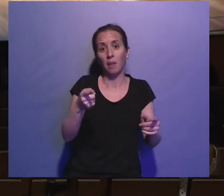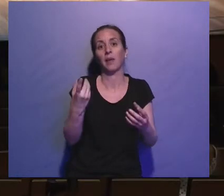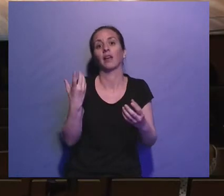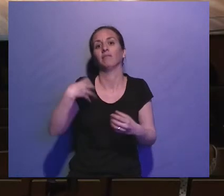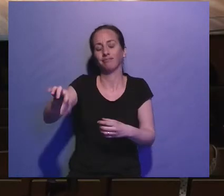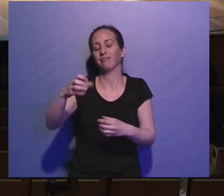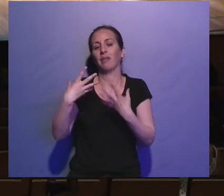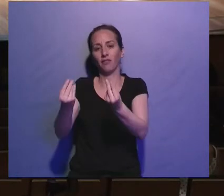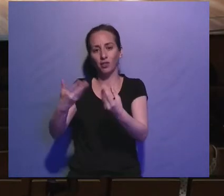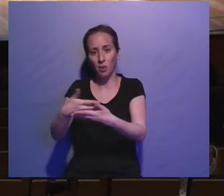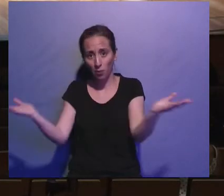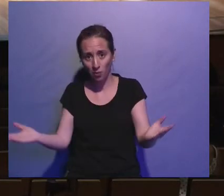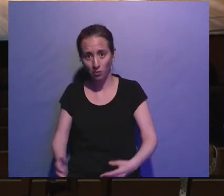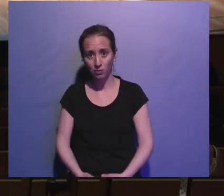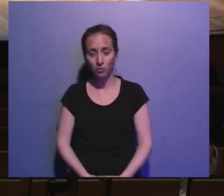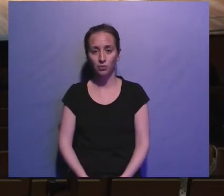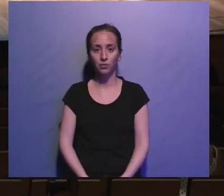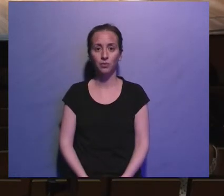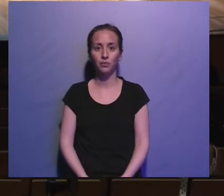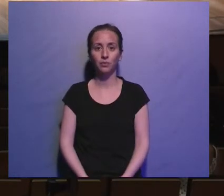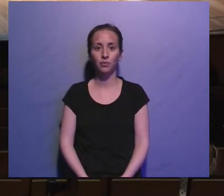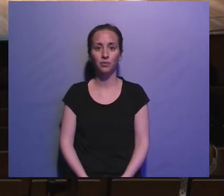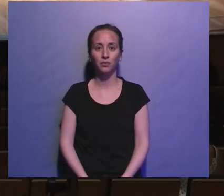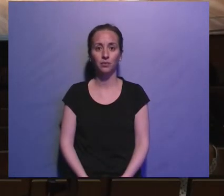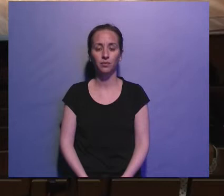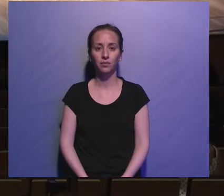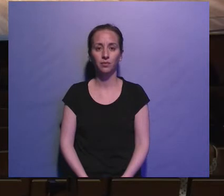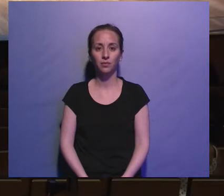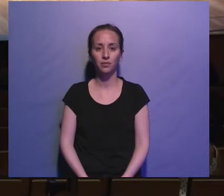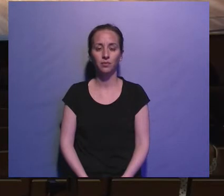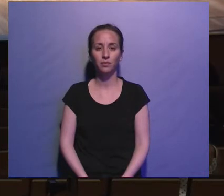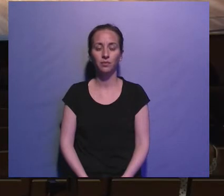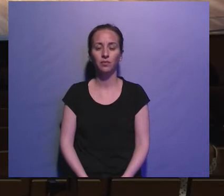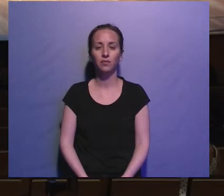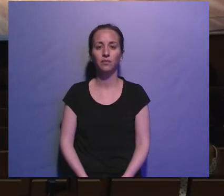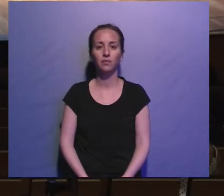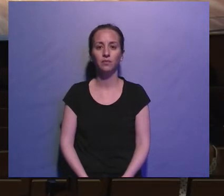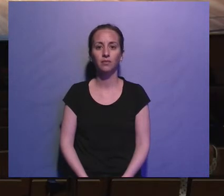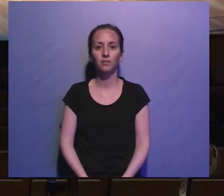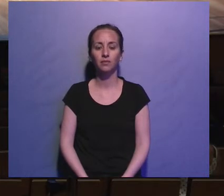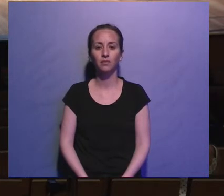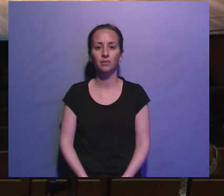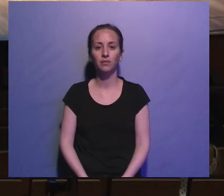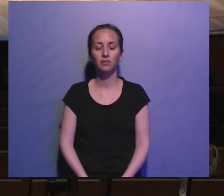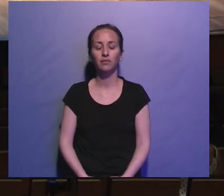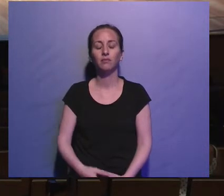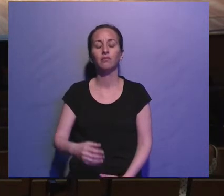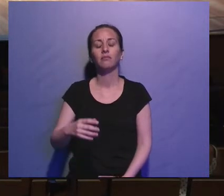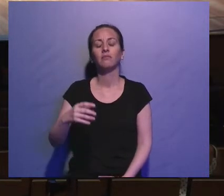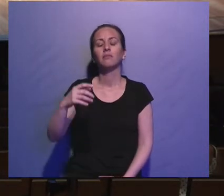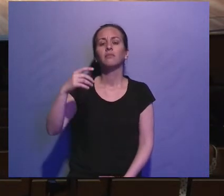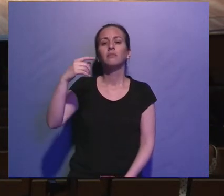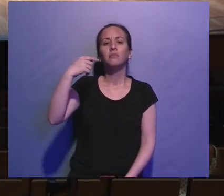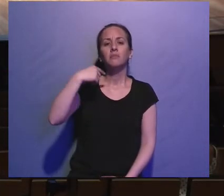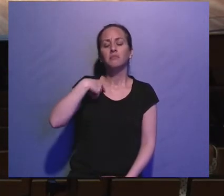should be involved, and certainly the People's Ombudsman. Collecting data is the